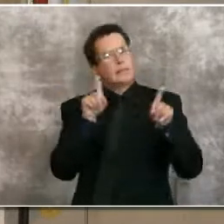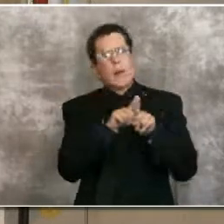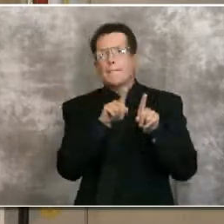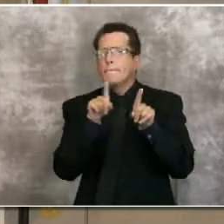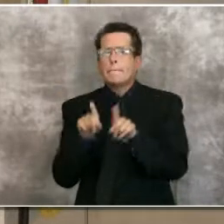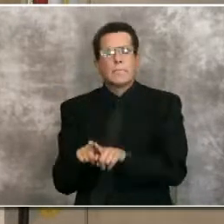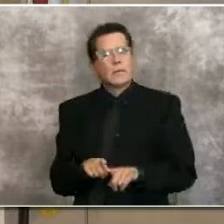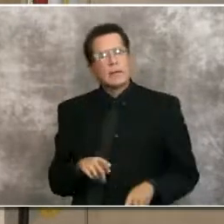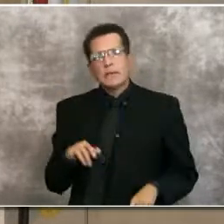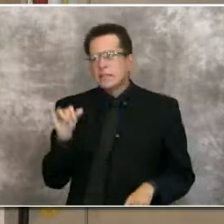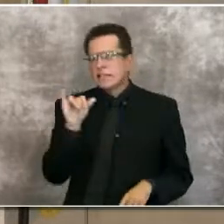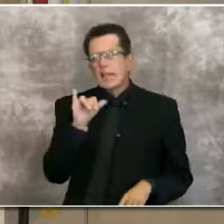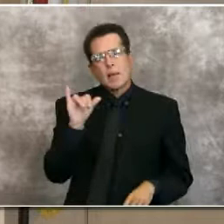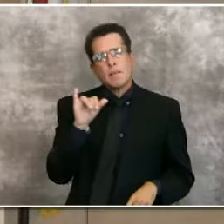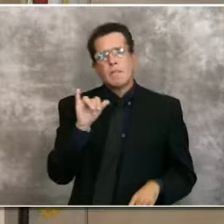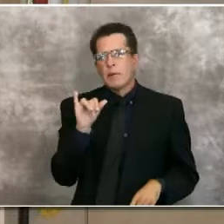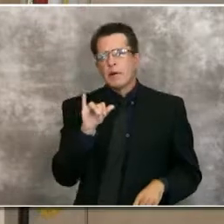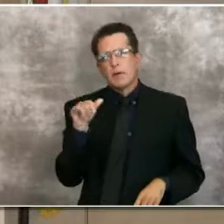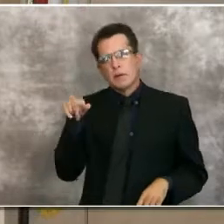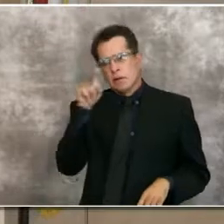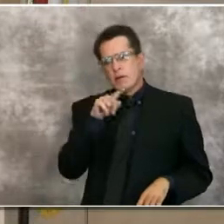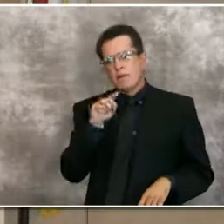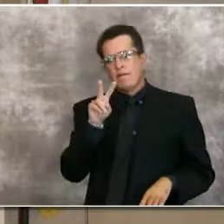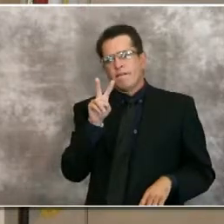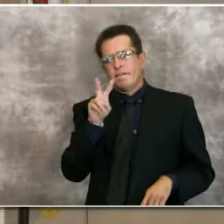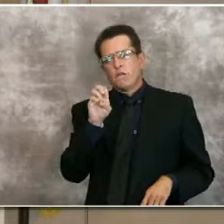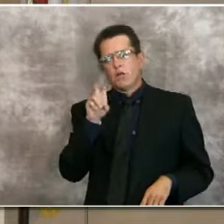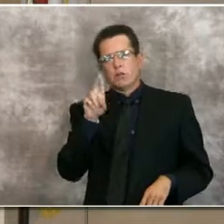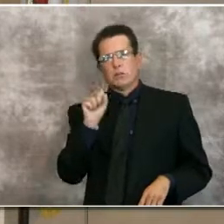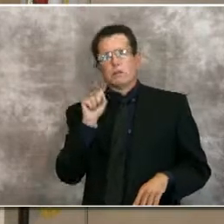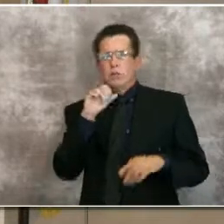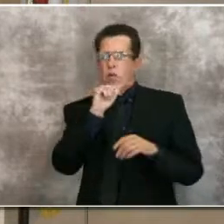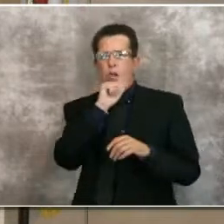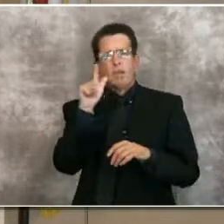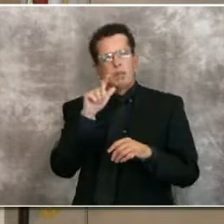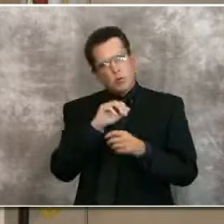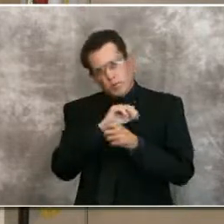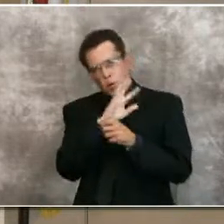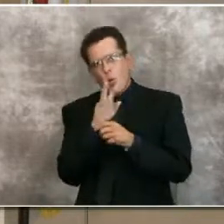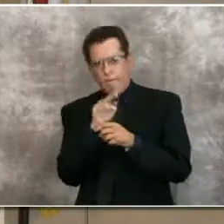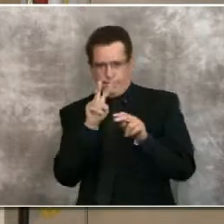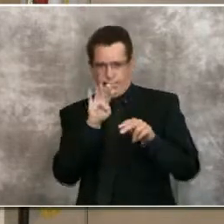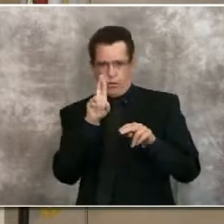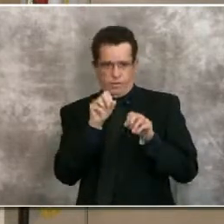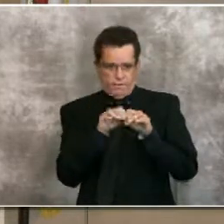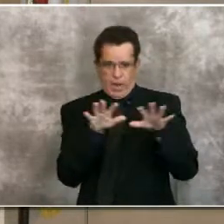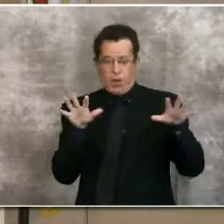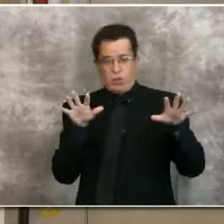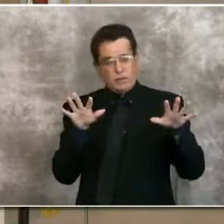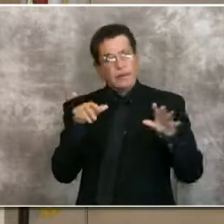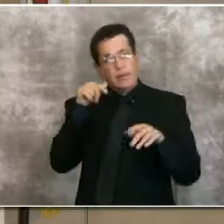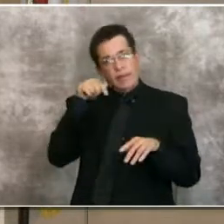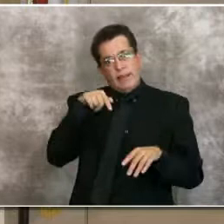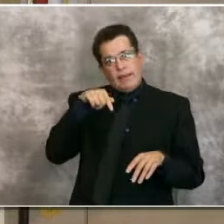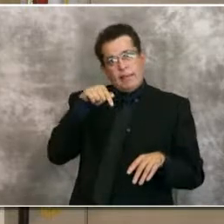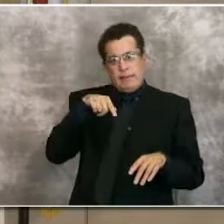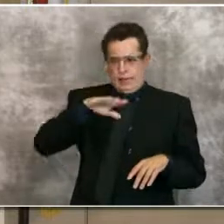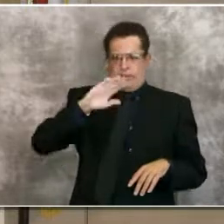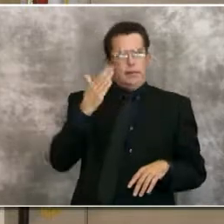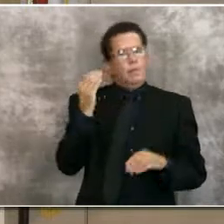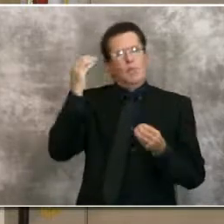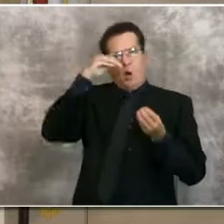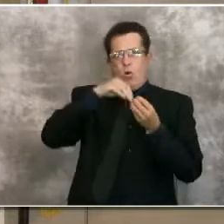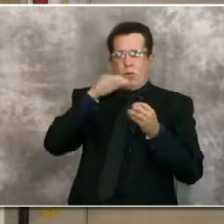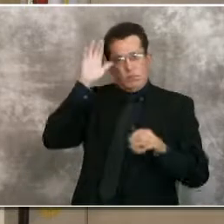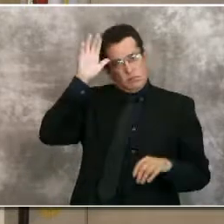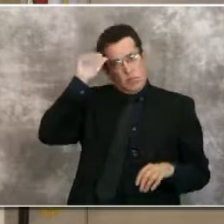the MERS viral illness, all of which are coronaviruses. This virus seems to be much, much